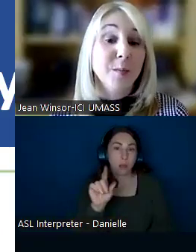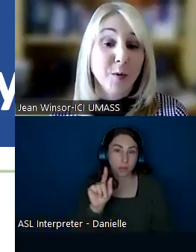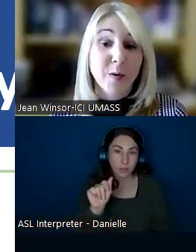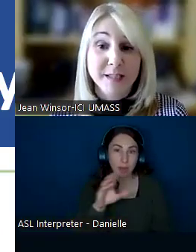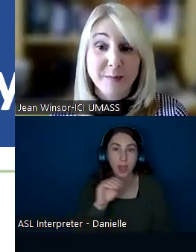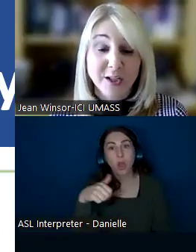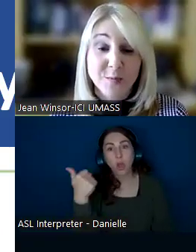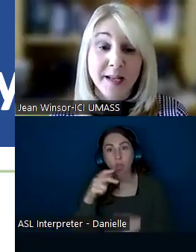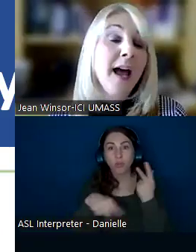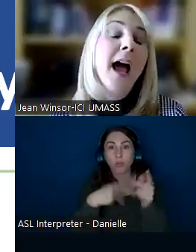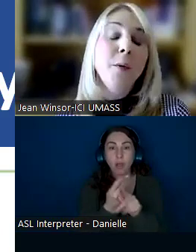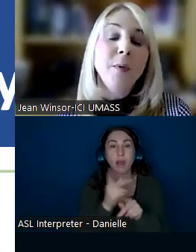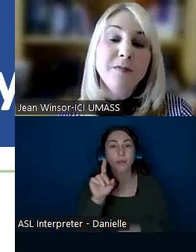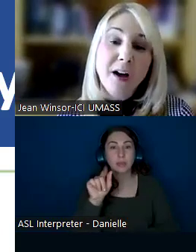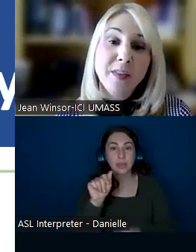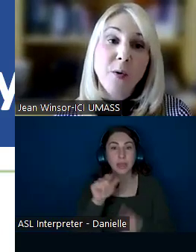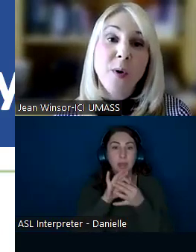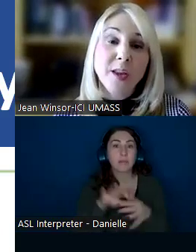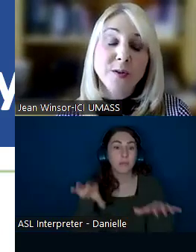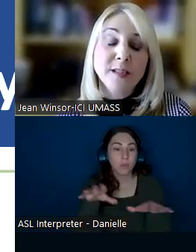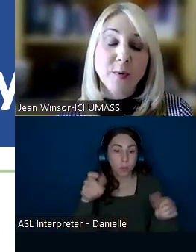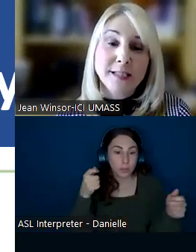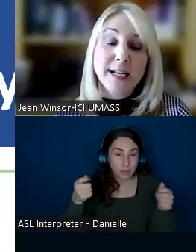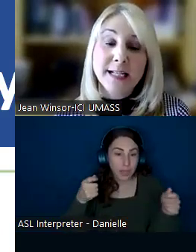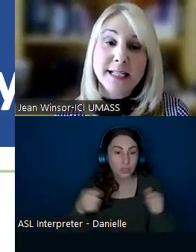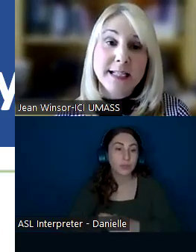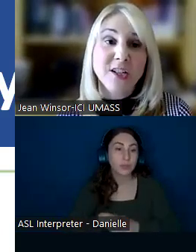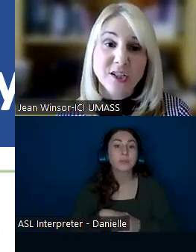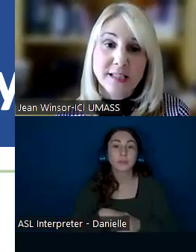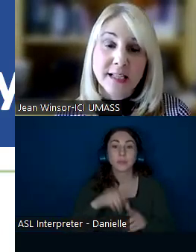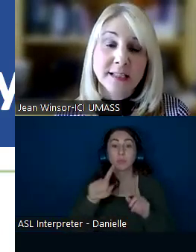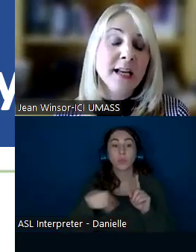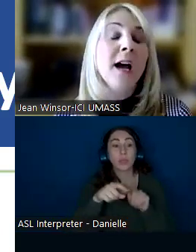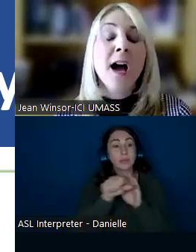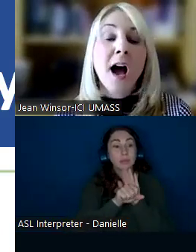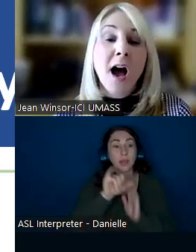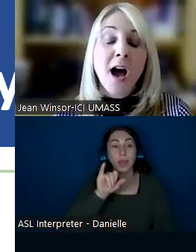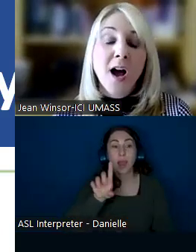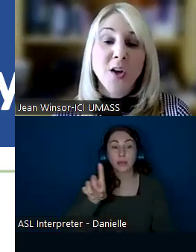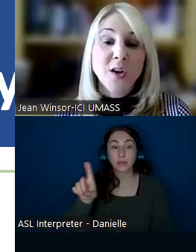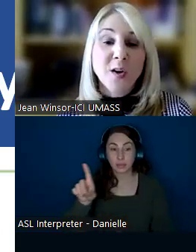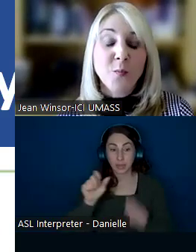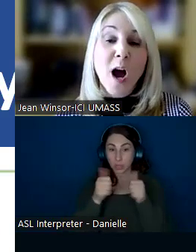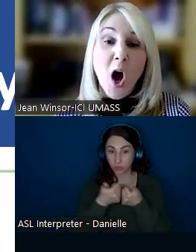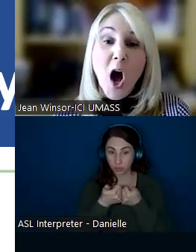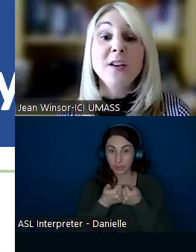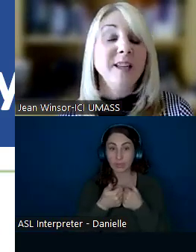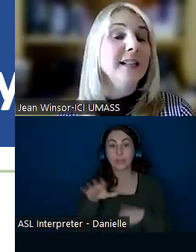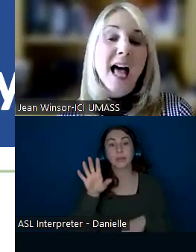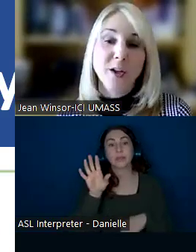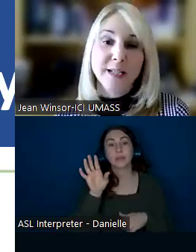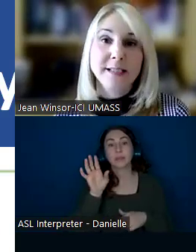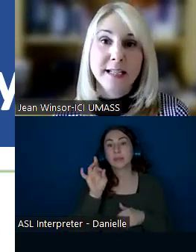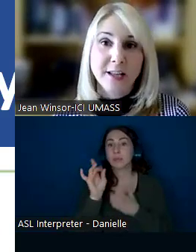of data for performance management. And we found that when state IDD agencies brought all of